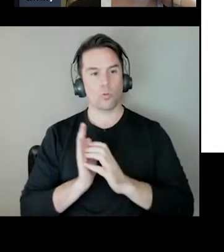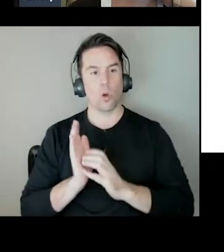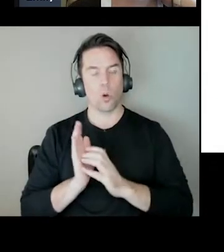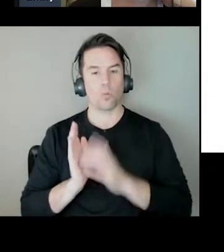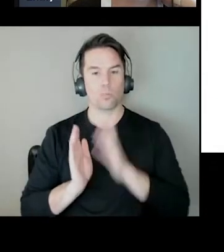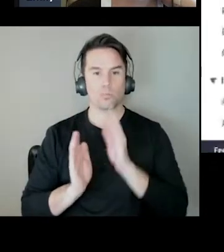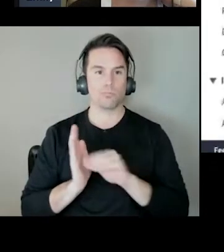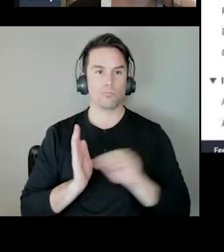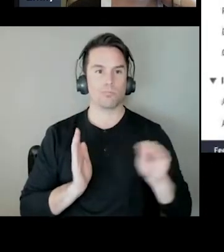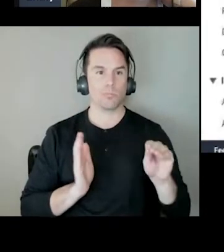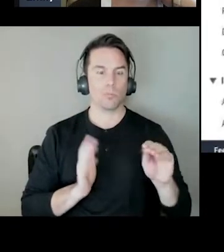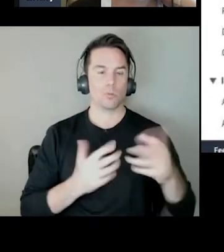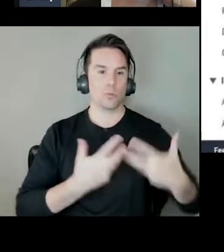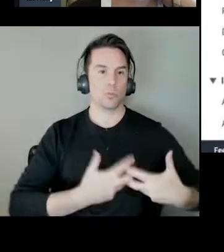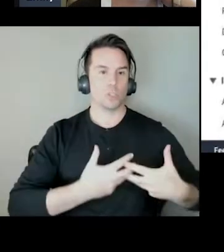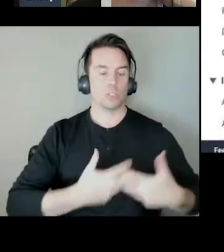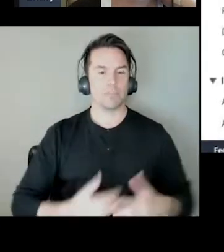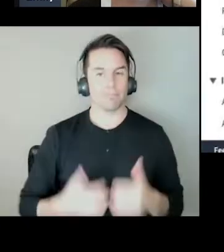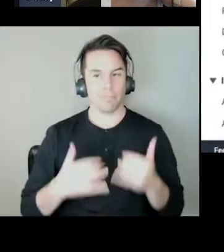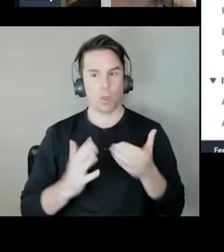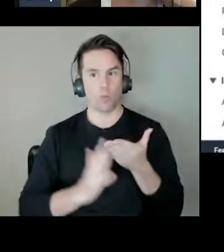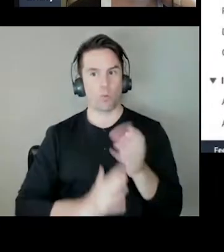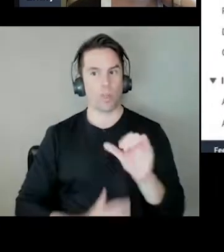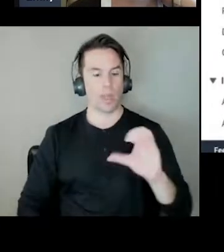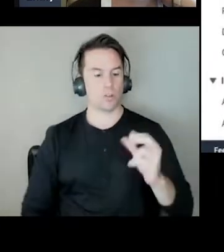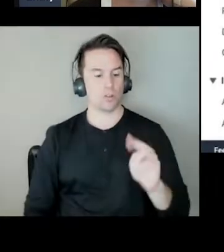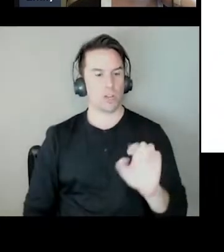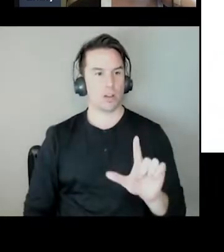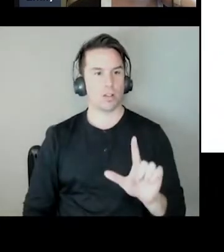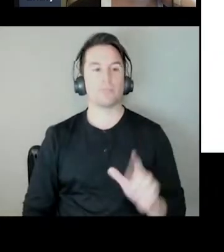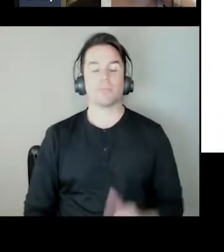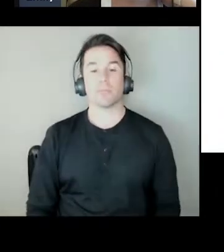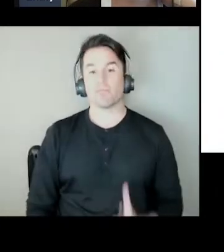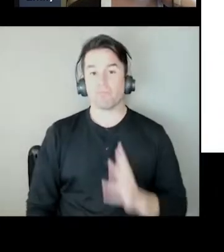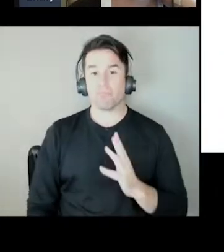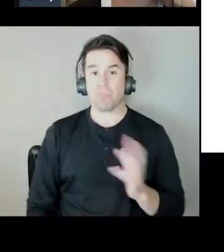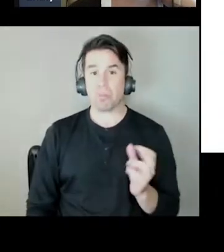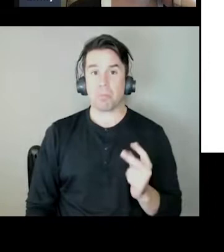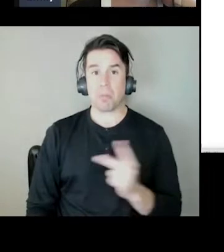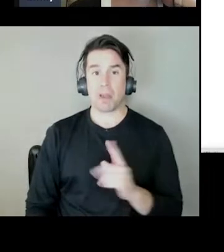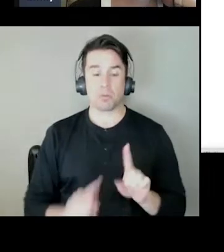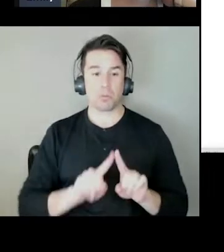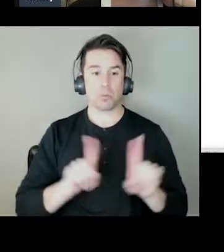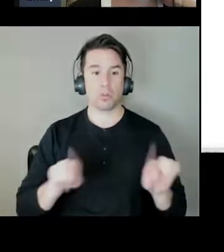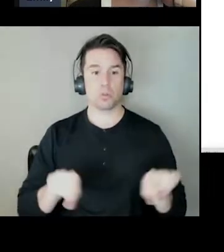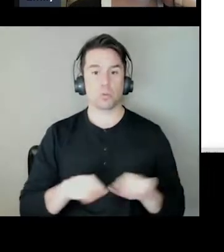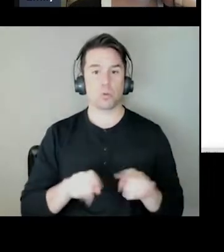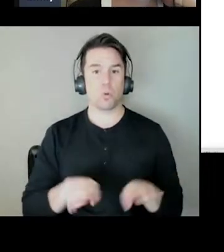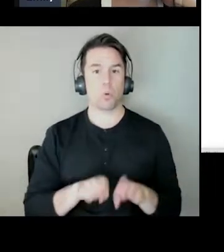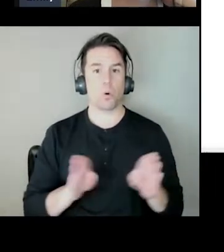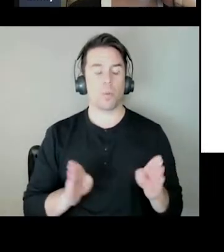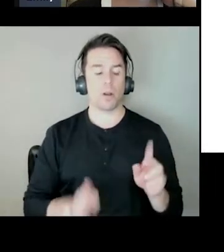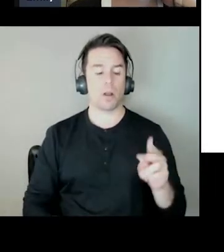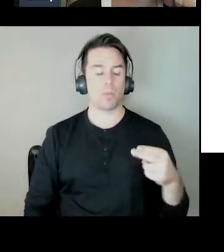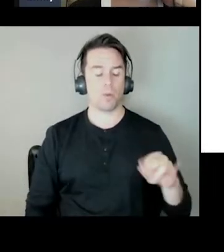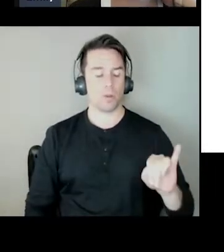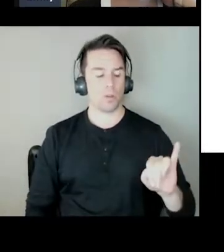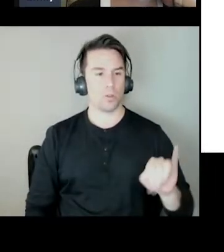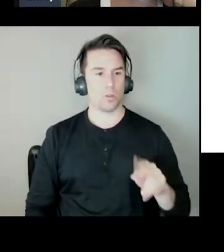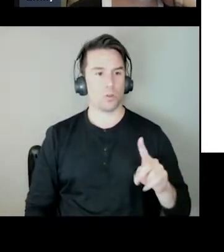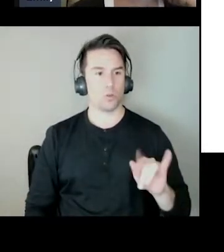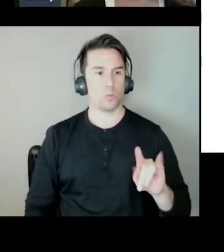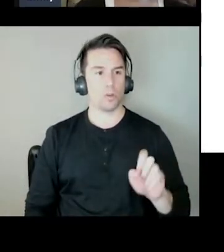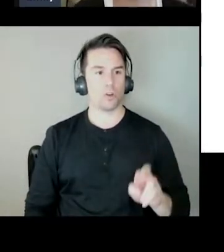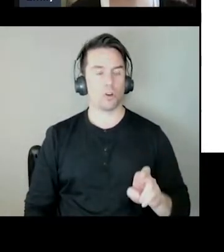yeah, I think this is fine. We can go back to our screen and I can open up the Jupyter interface. Yeah,